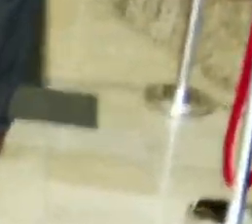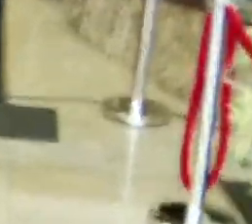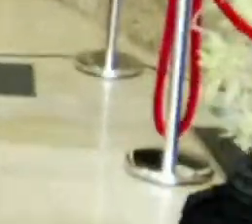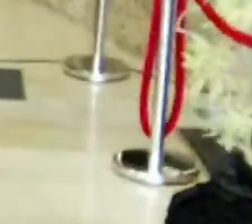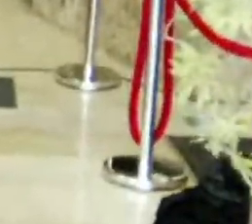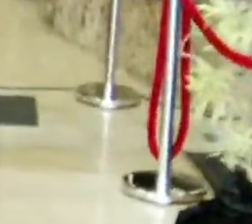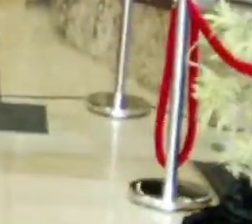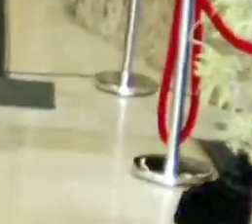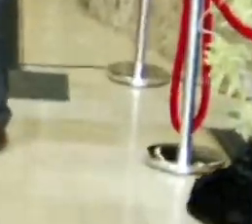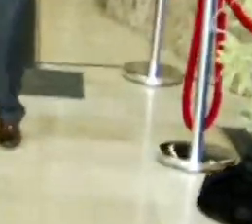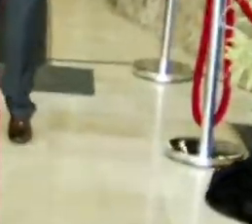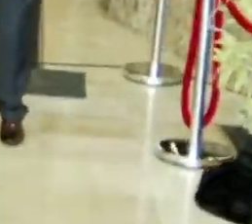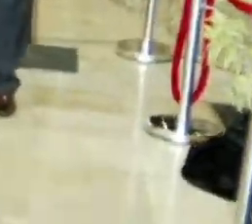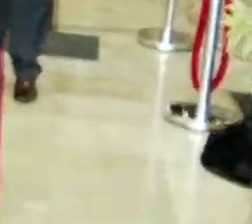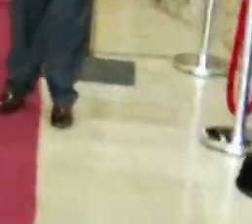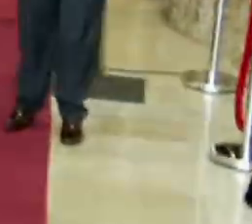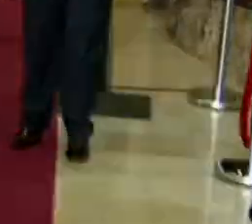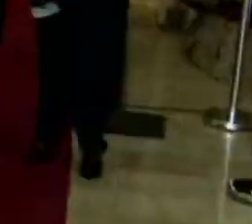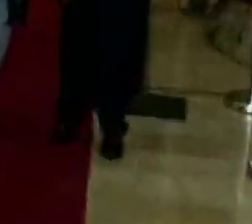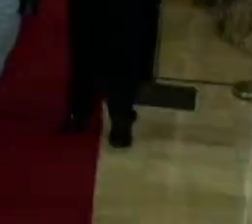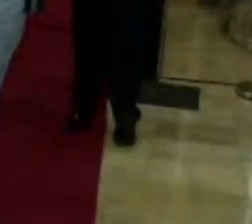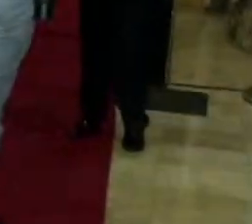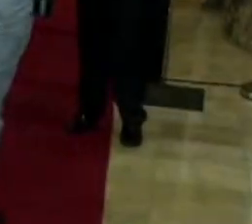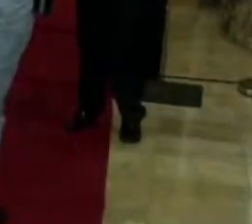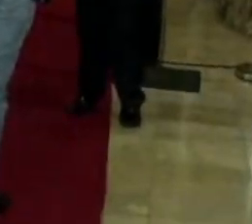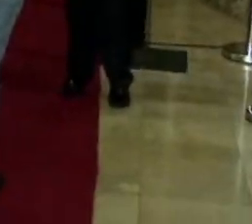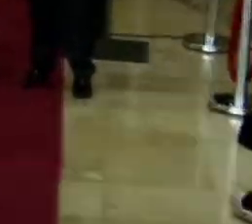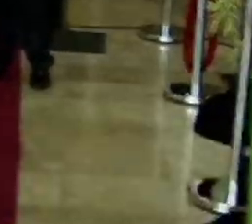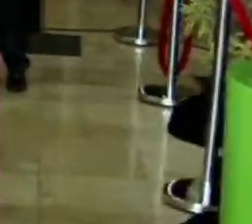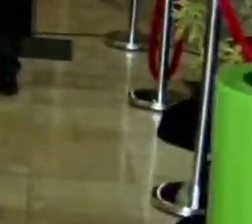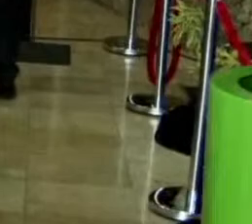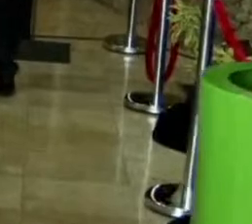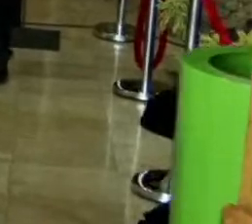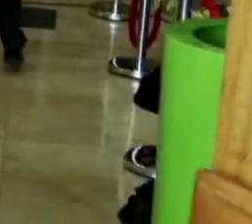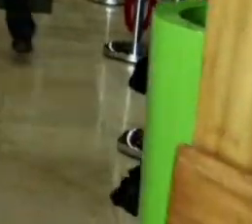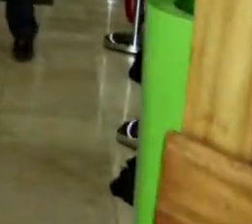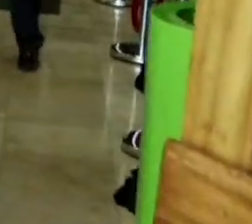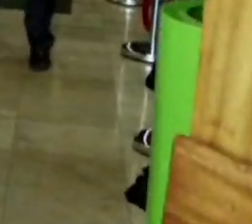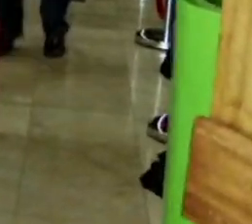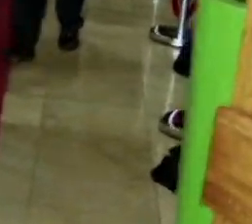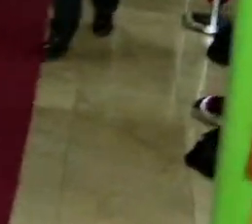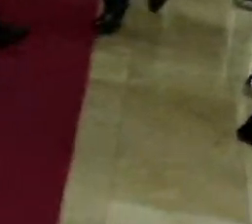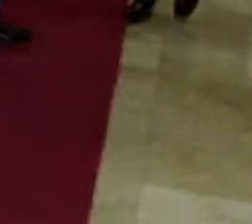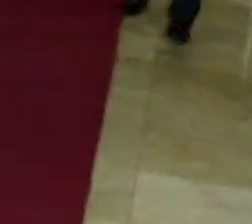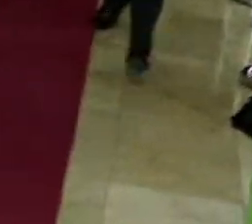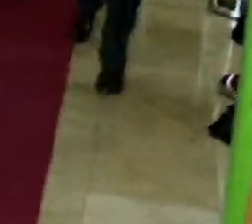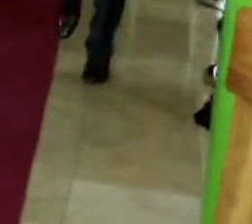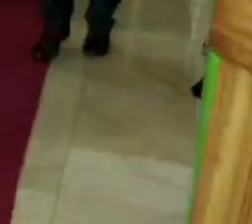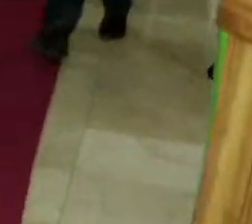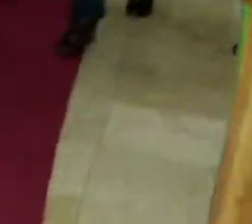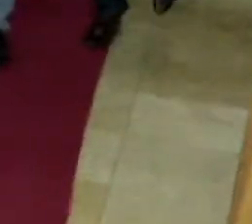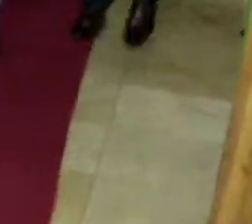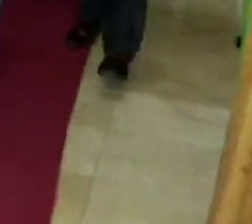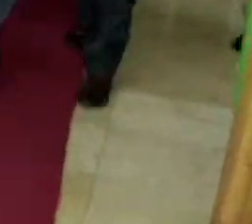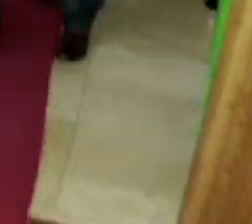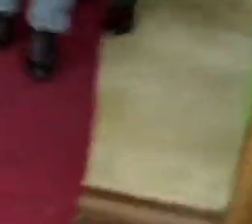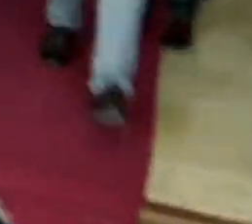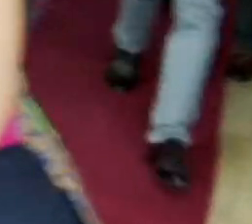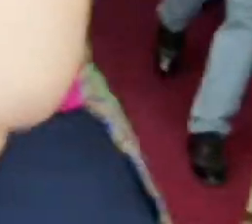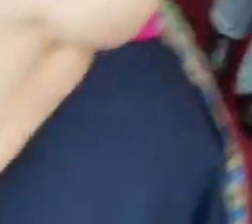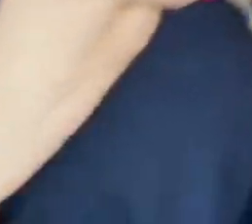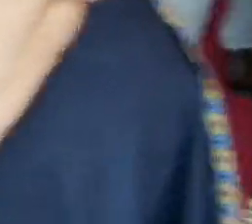Speaker, Premier, kwakunye nonobhala, the Secretary of the Eastern Cape Provincial Legislature,